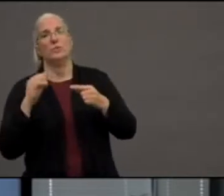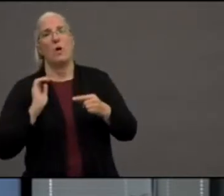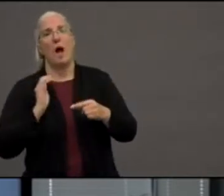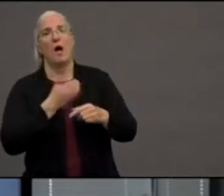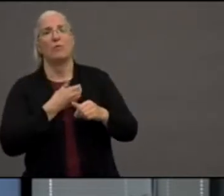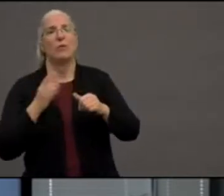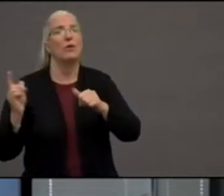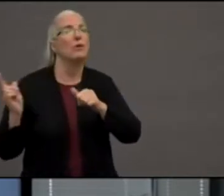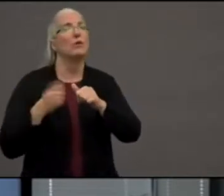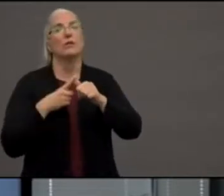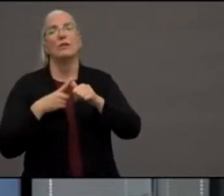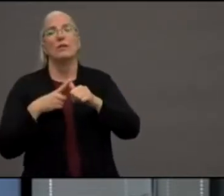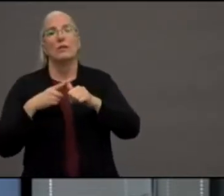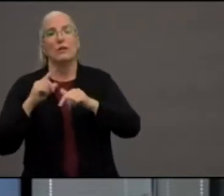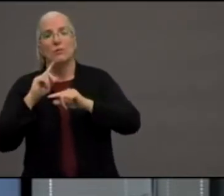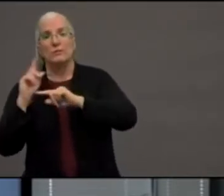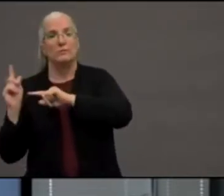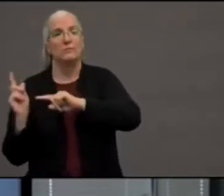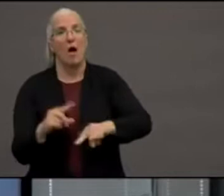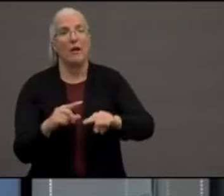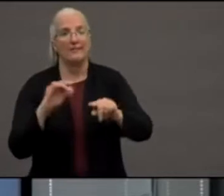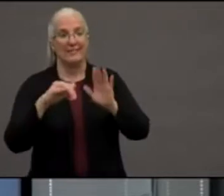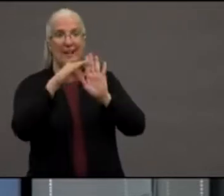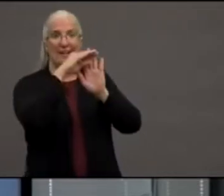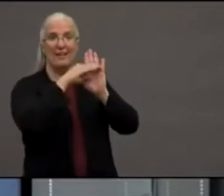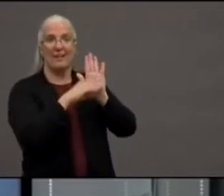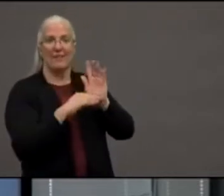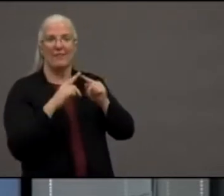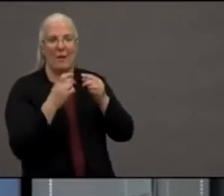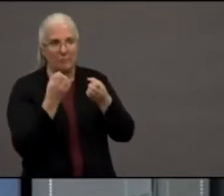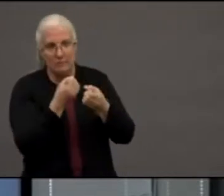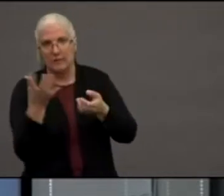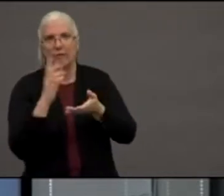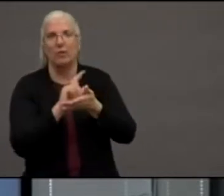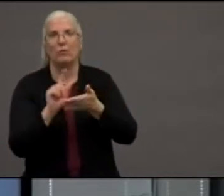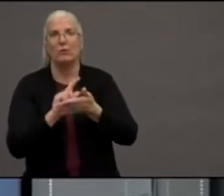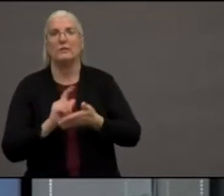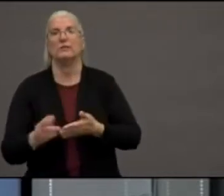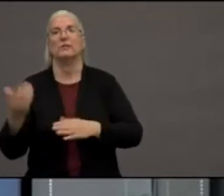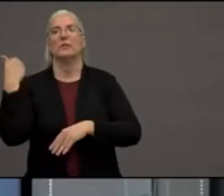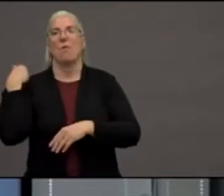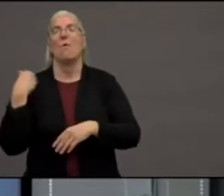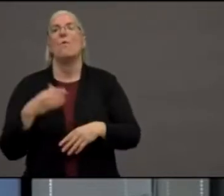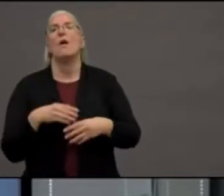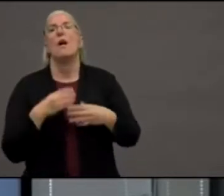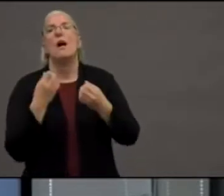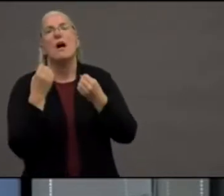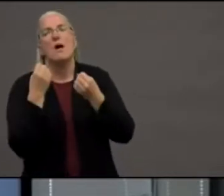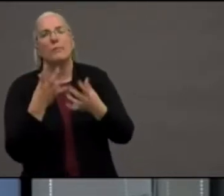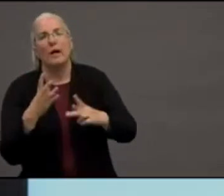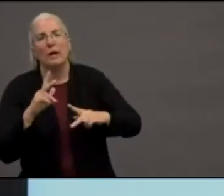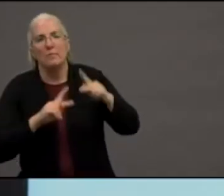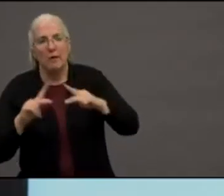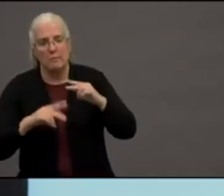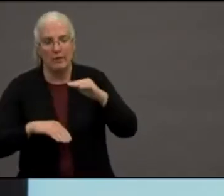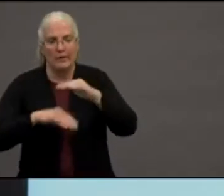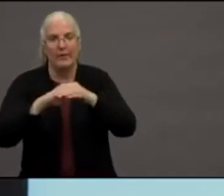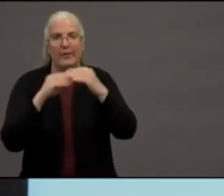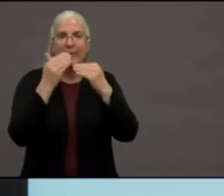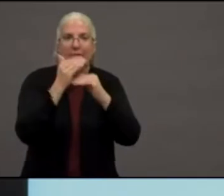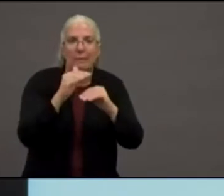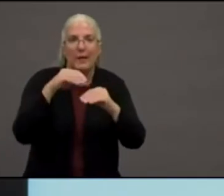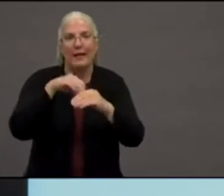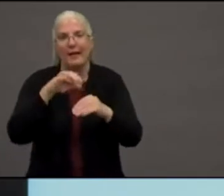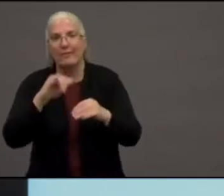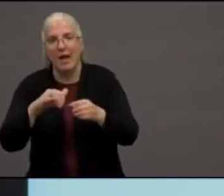many weeks ago. So the density requirements, submitting those social distancing protocols. So what we currently had originally